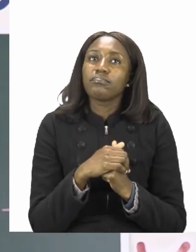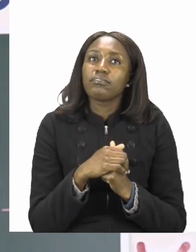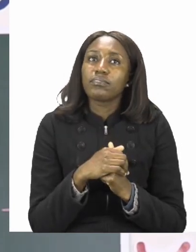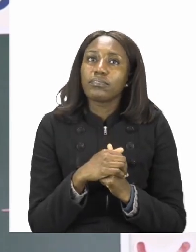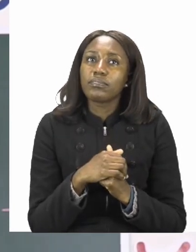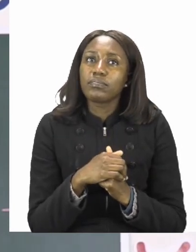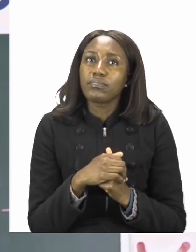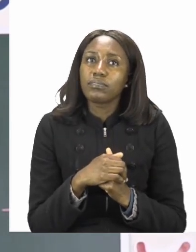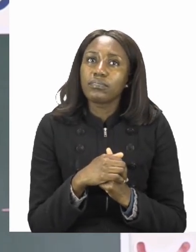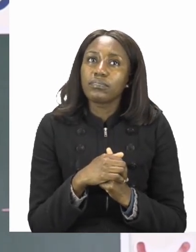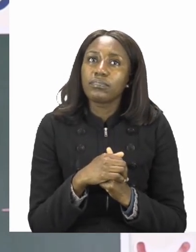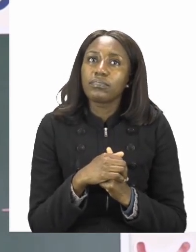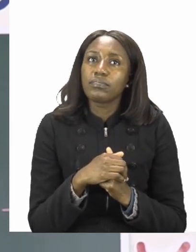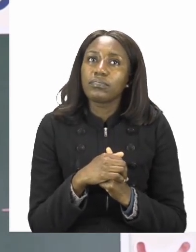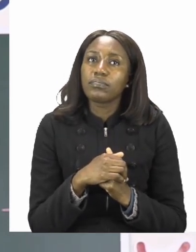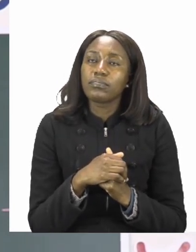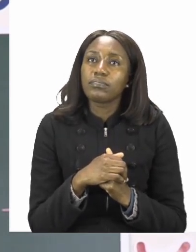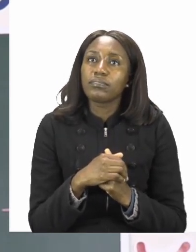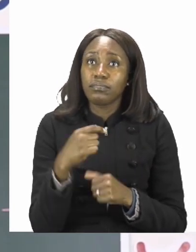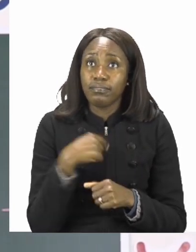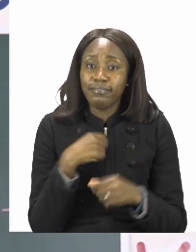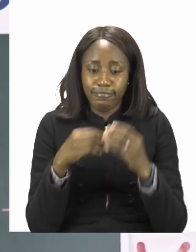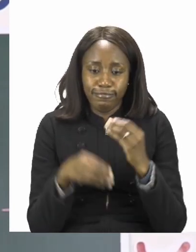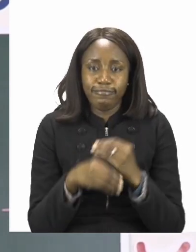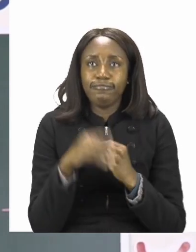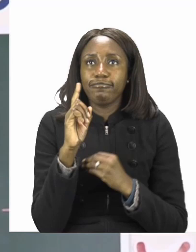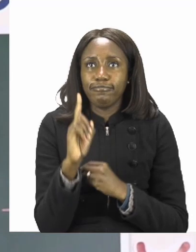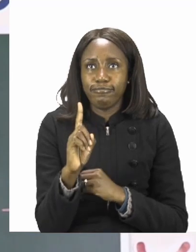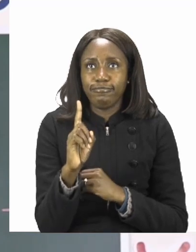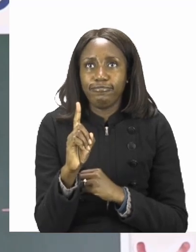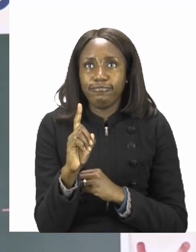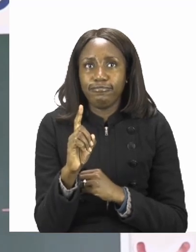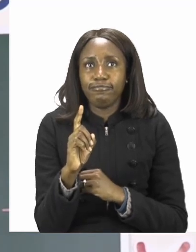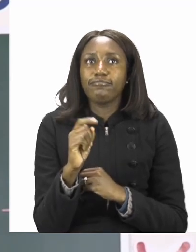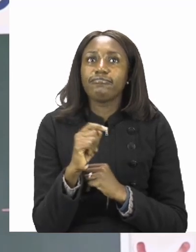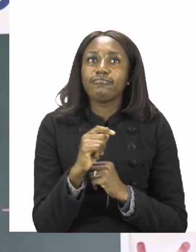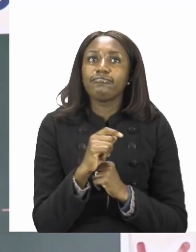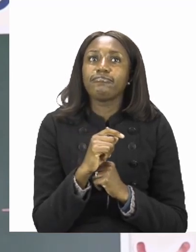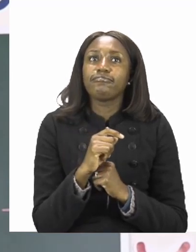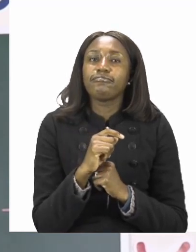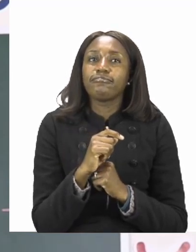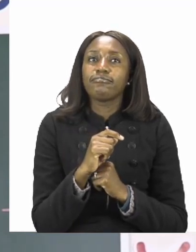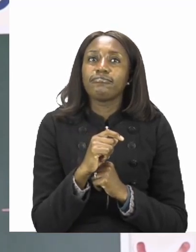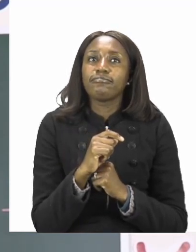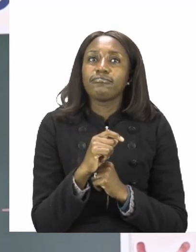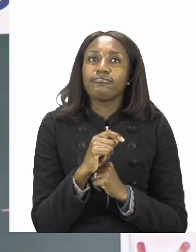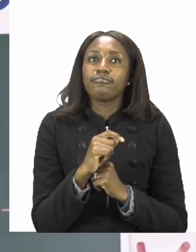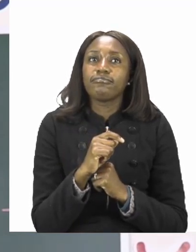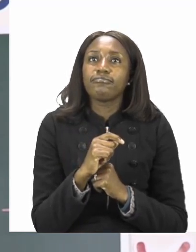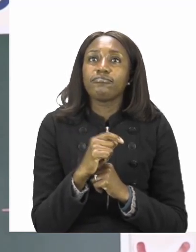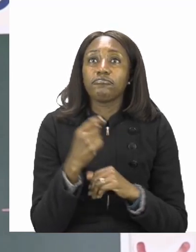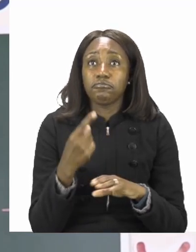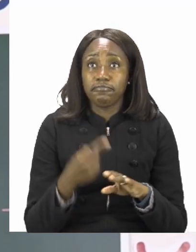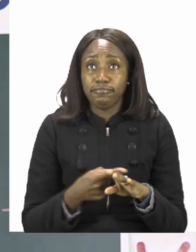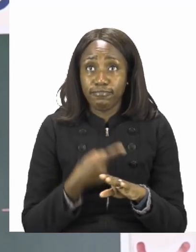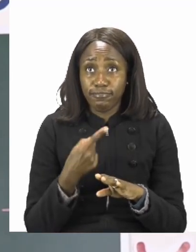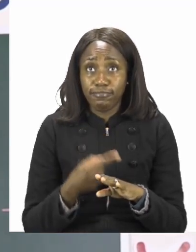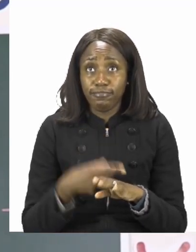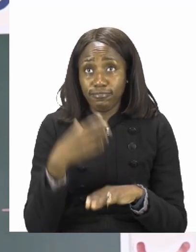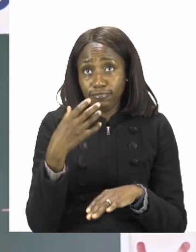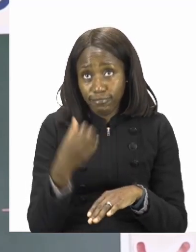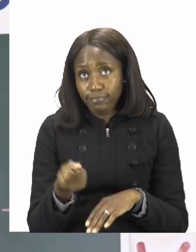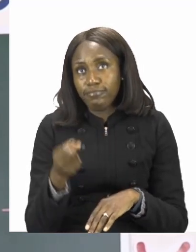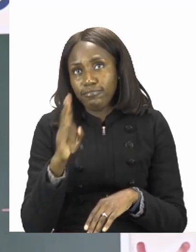in numbers. I added 1. Then I'll say every time to get the